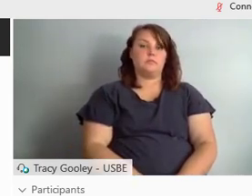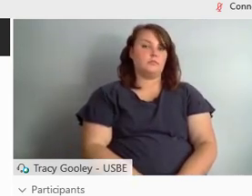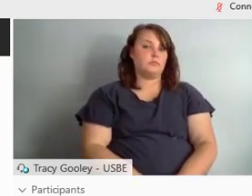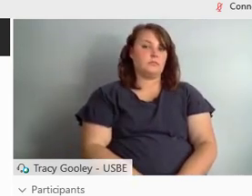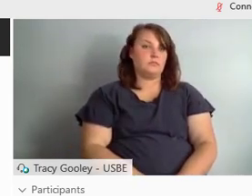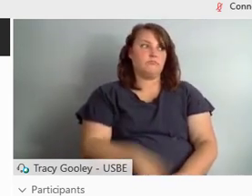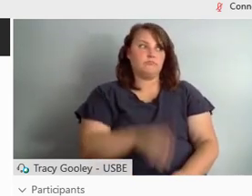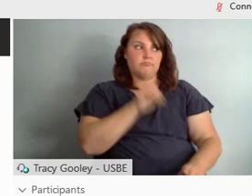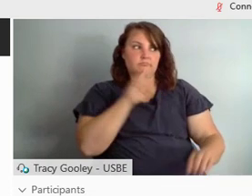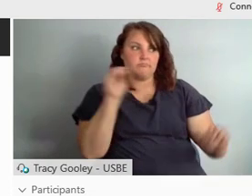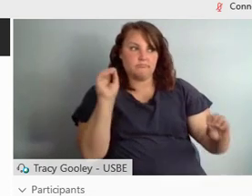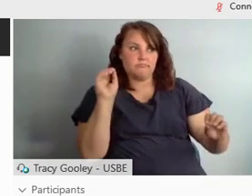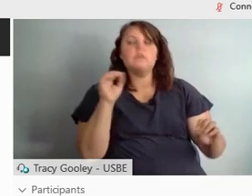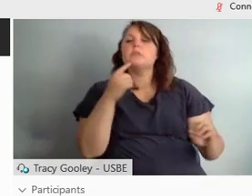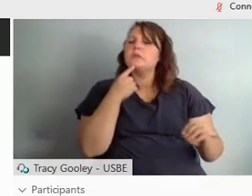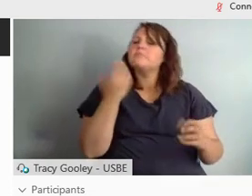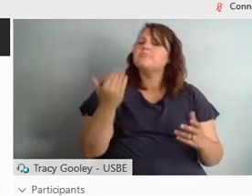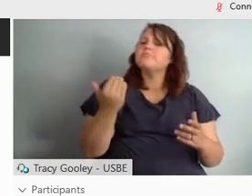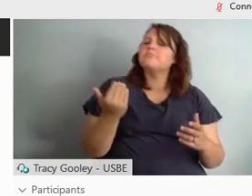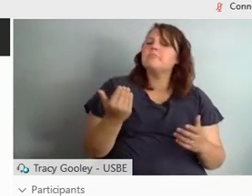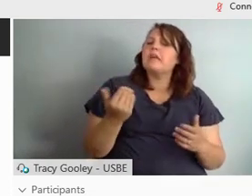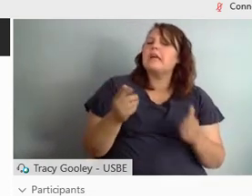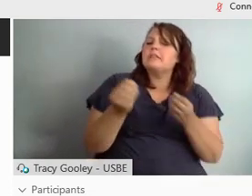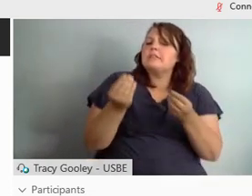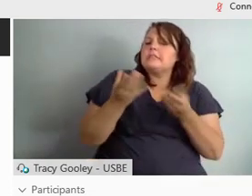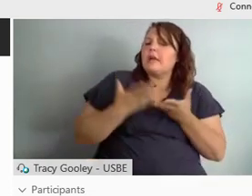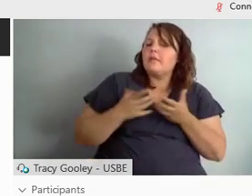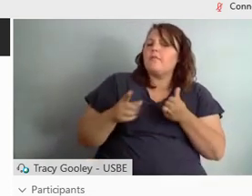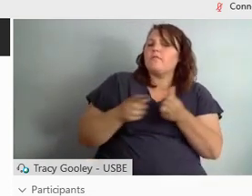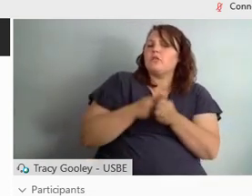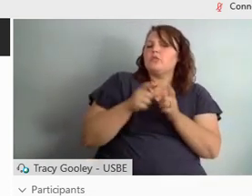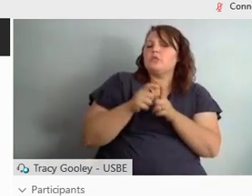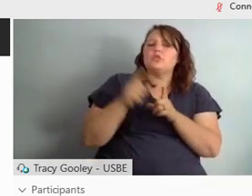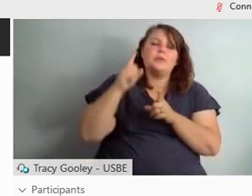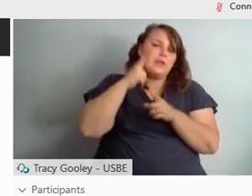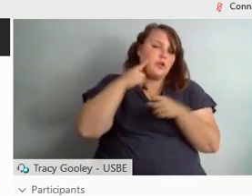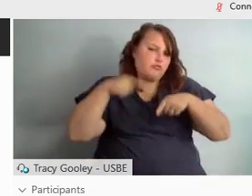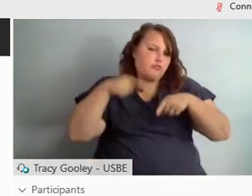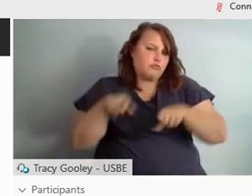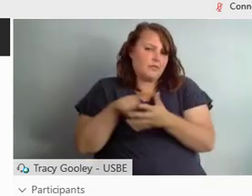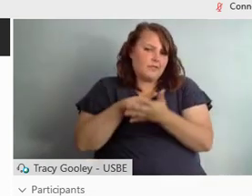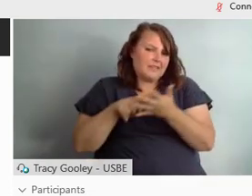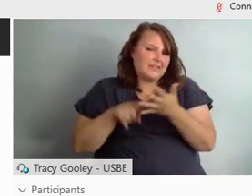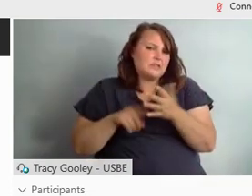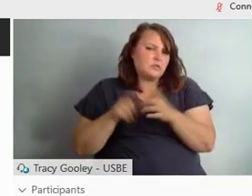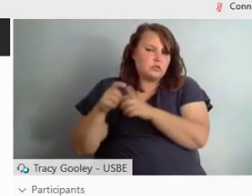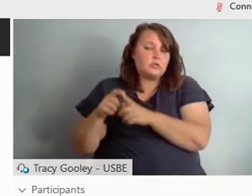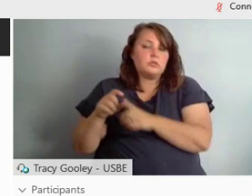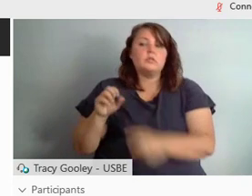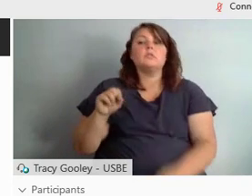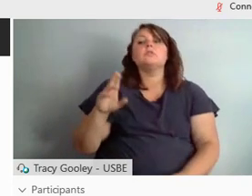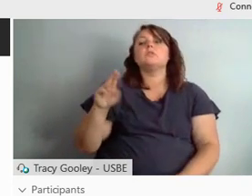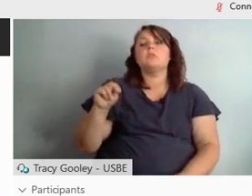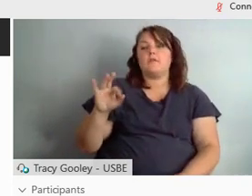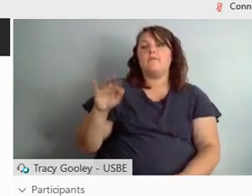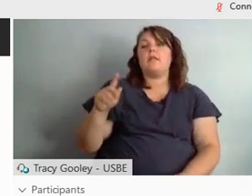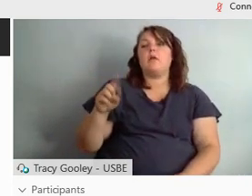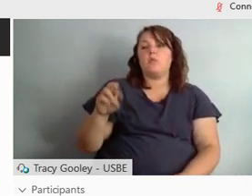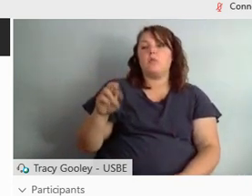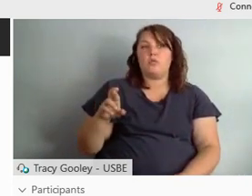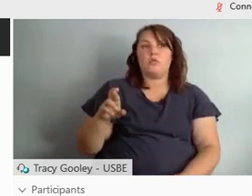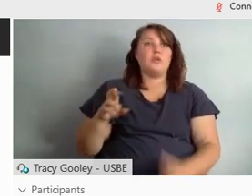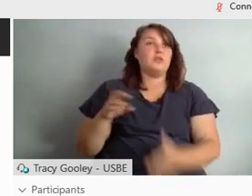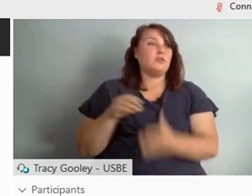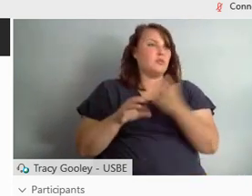There was no student response, so I would say, tell me the first word you hear in these words. Sunflower. If the